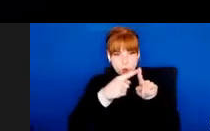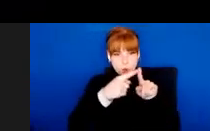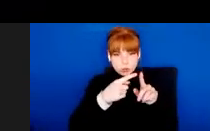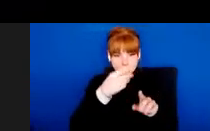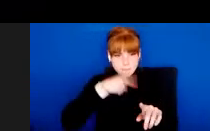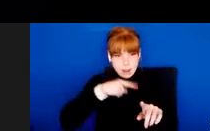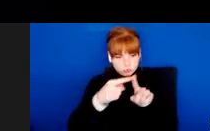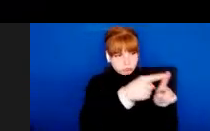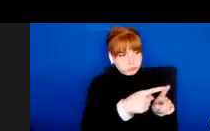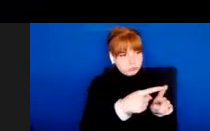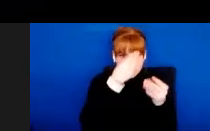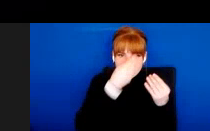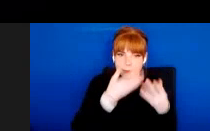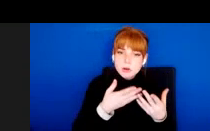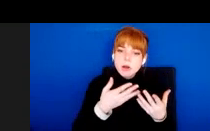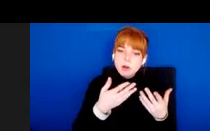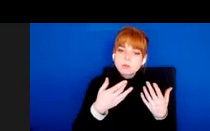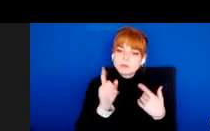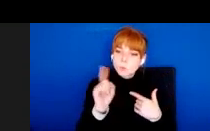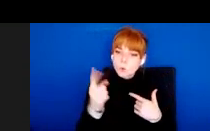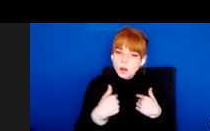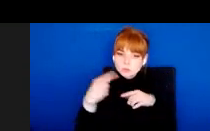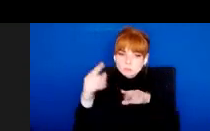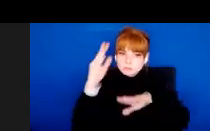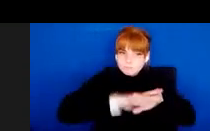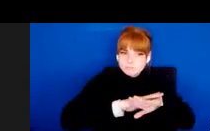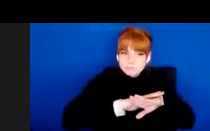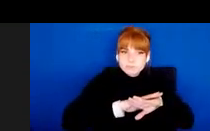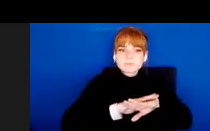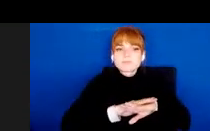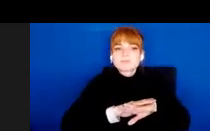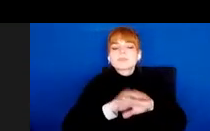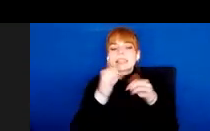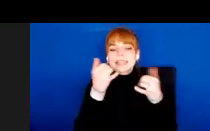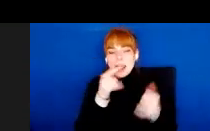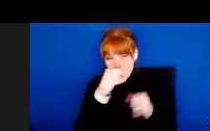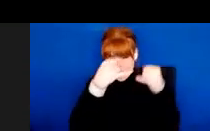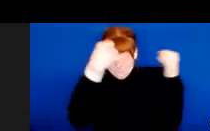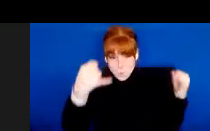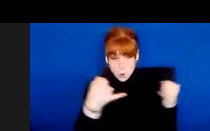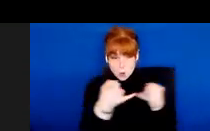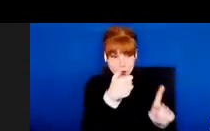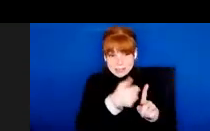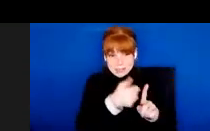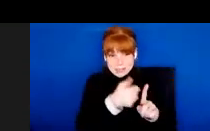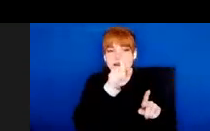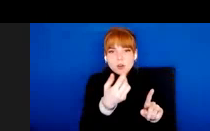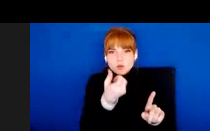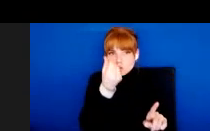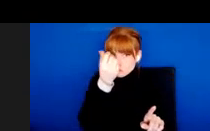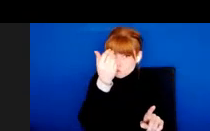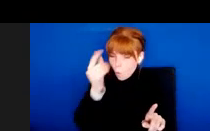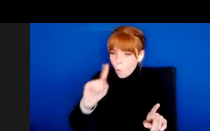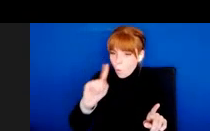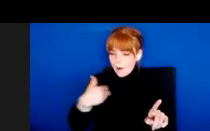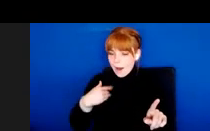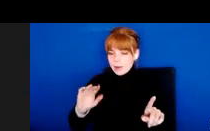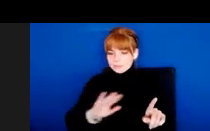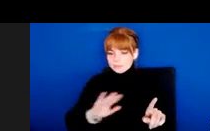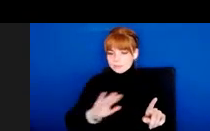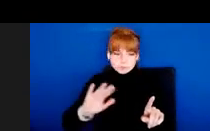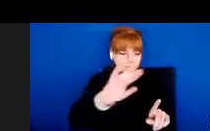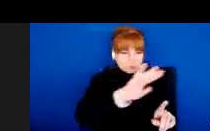the border to know, well, what part of this thing is the checkbox, right? I still need at least 3:1 contrast to know where I need to be, but I